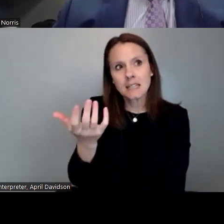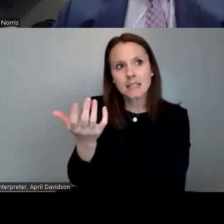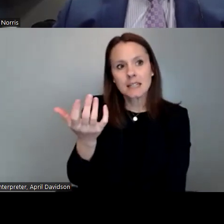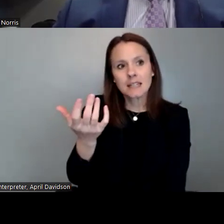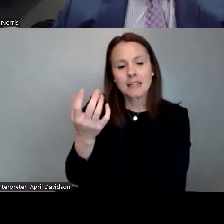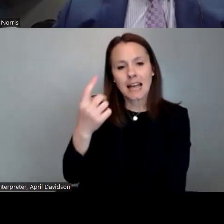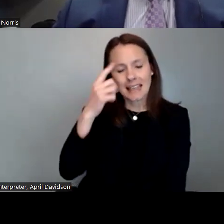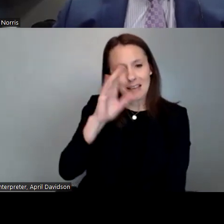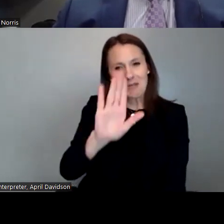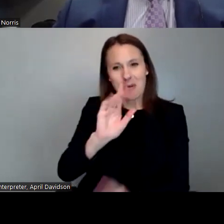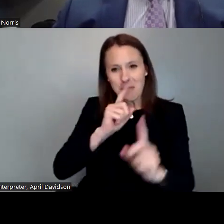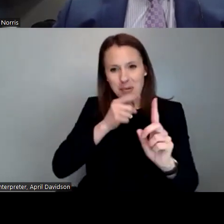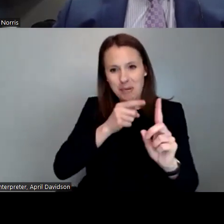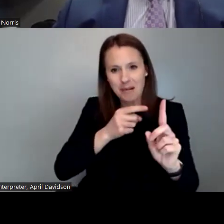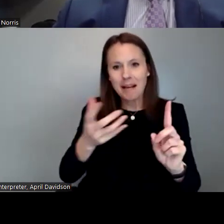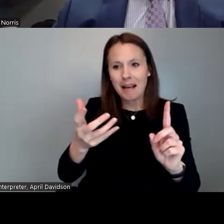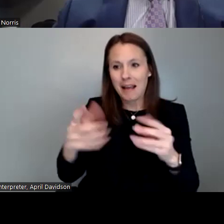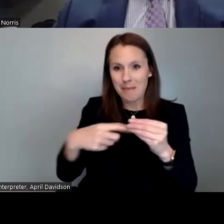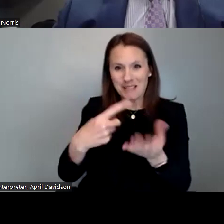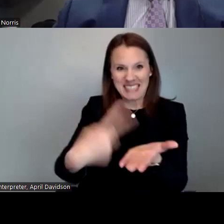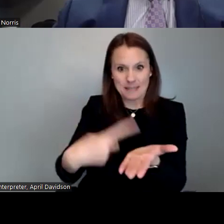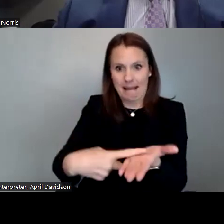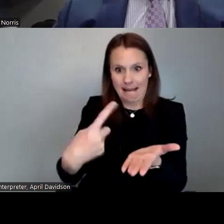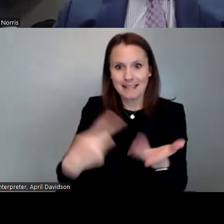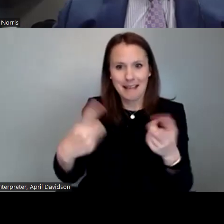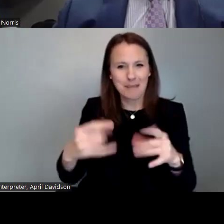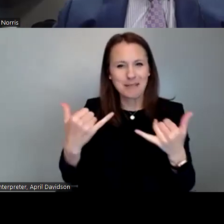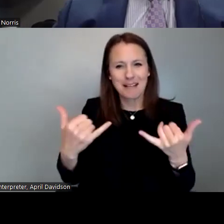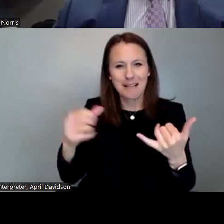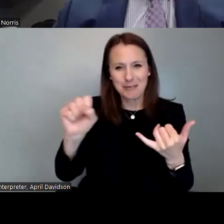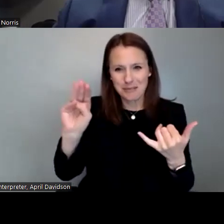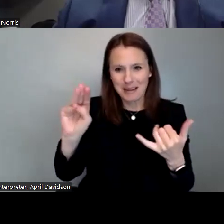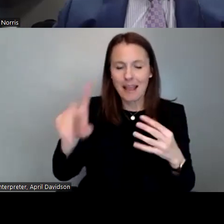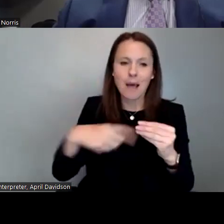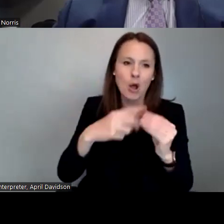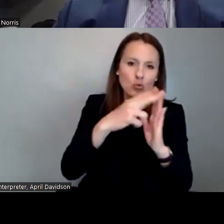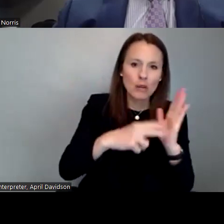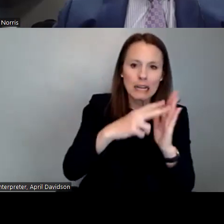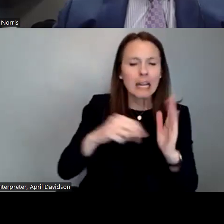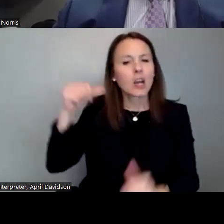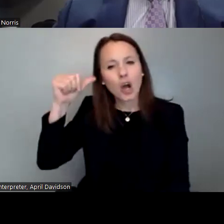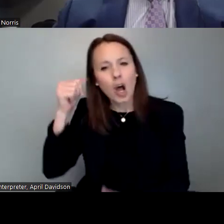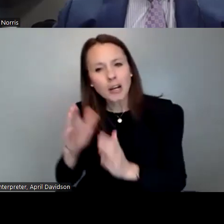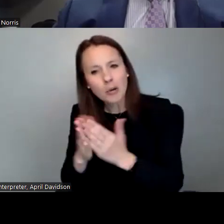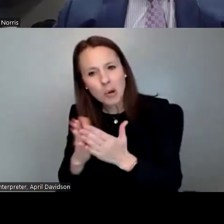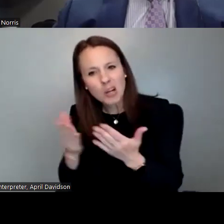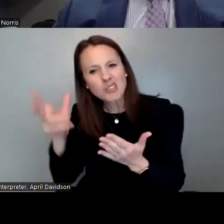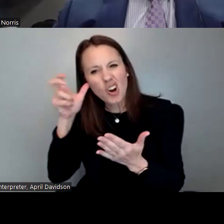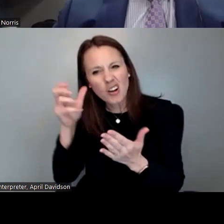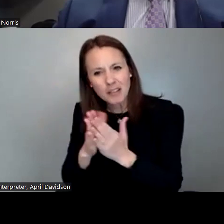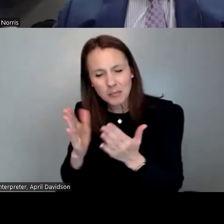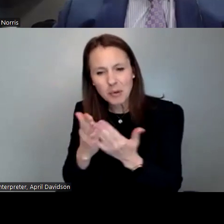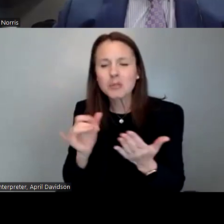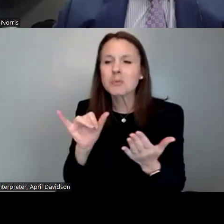your point about the debates that are happening about reading and audiobook reading, and I think Pat touched on this earlier